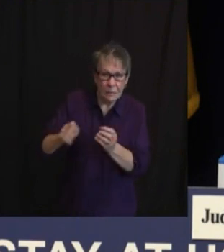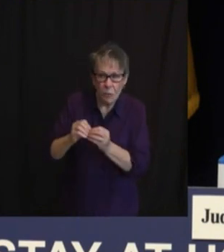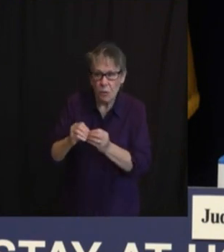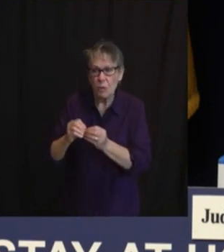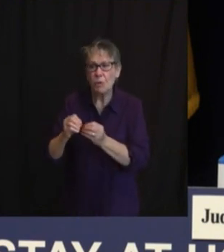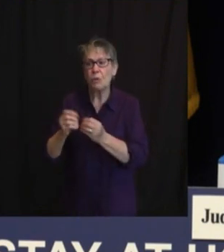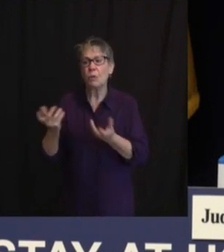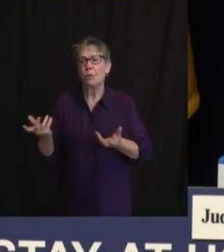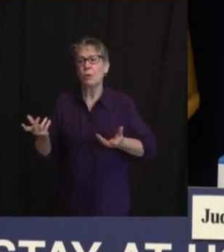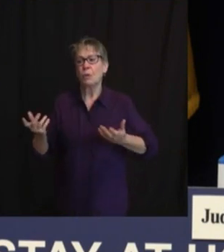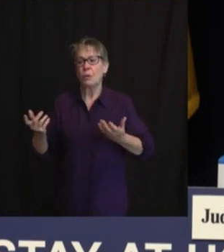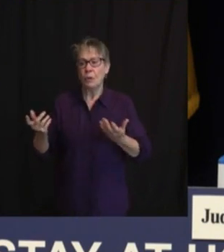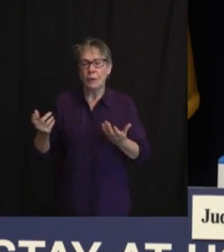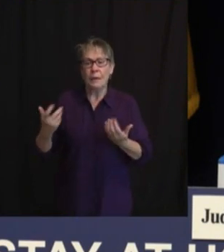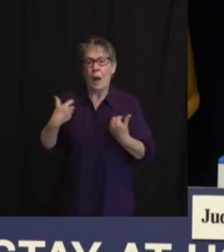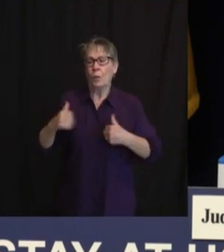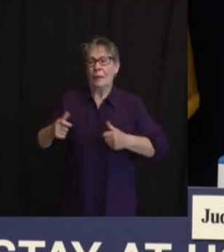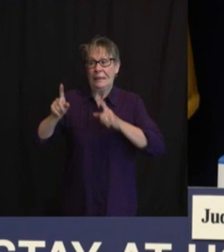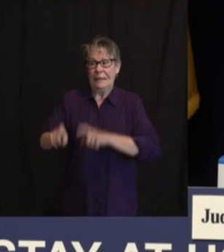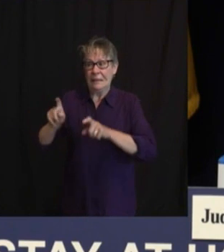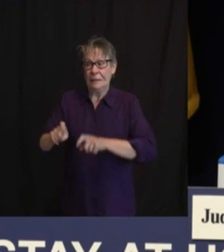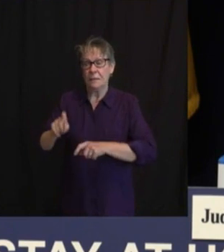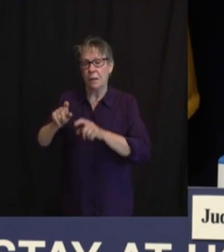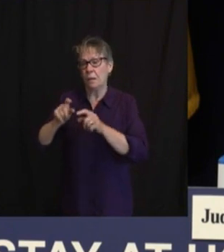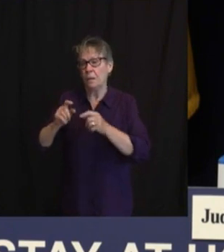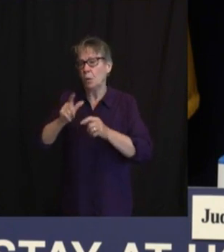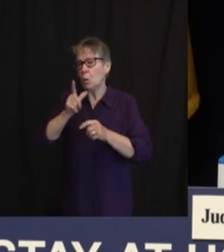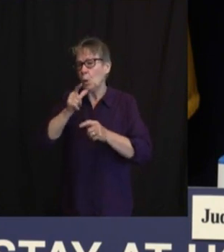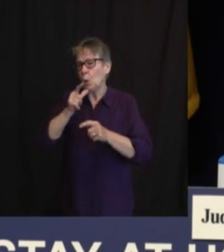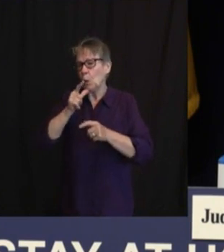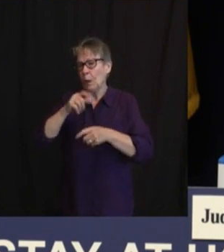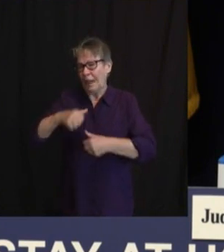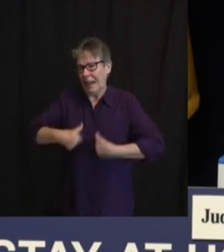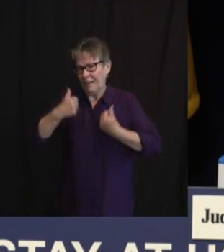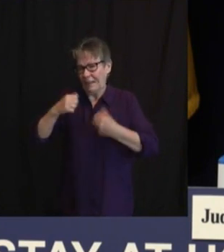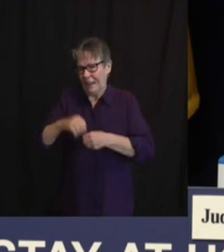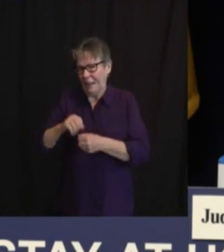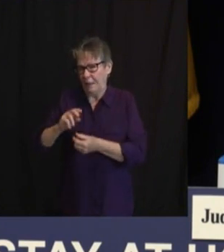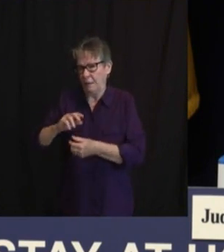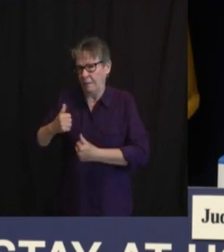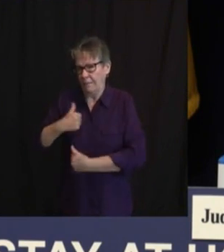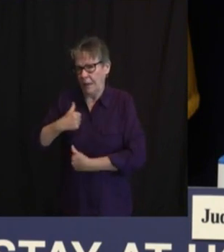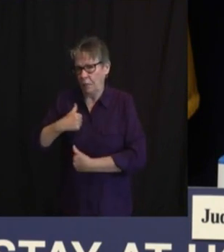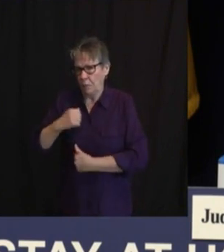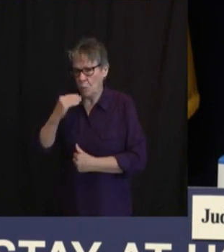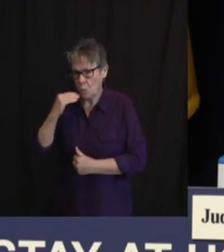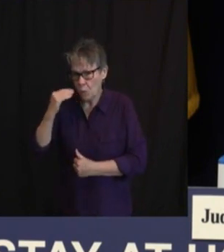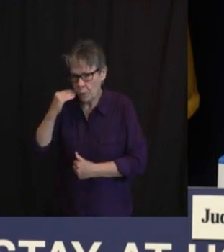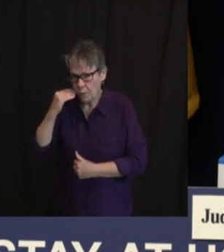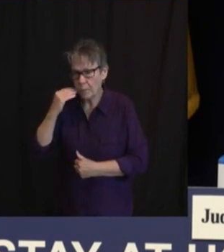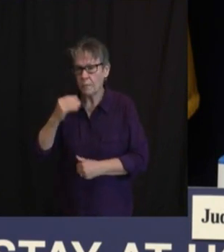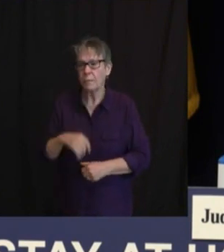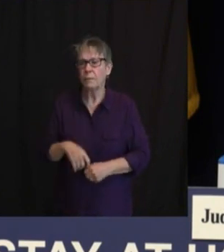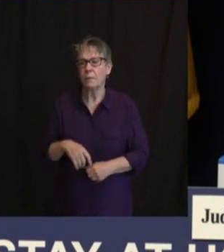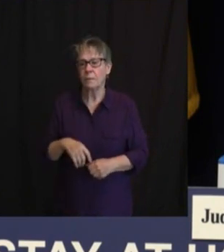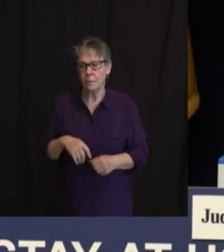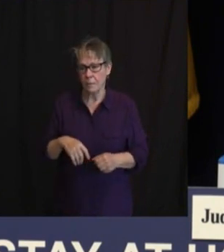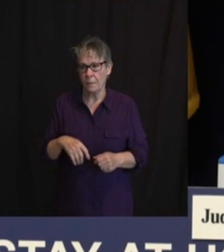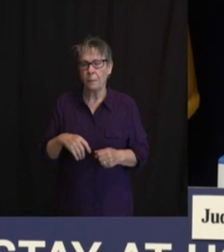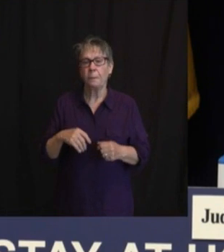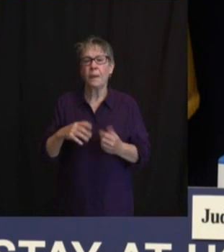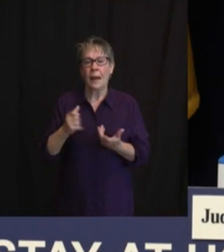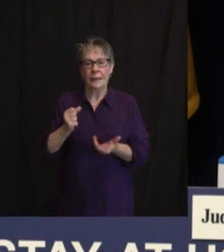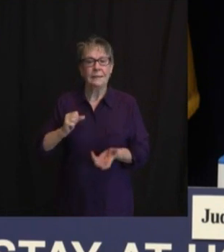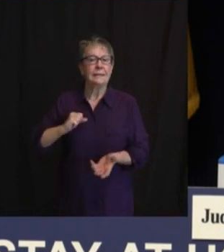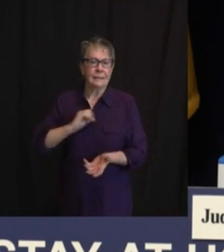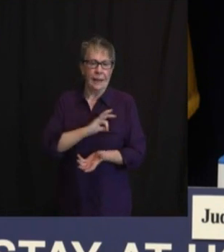these facilities will continue. With 358 of the long-term care facilities reporting, similar to